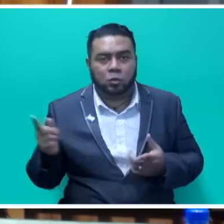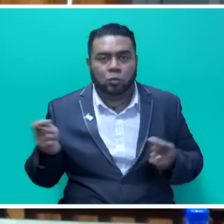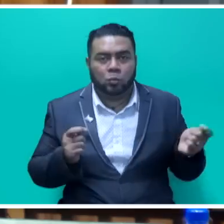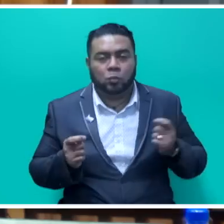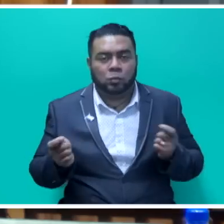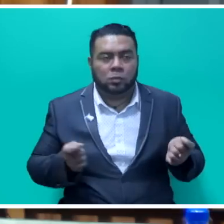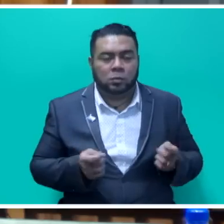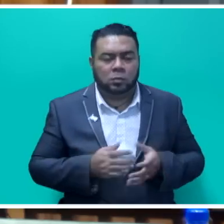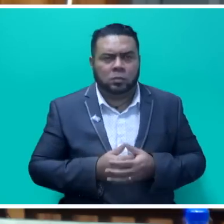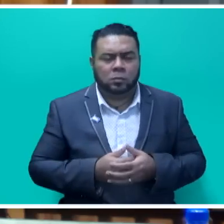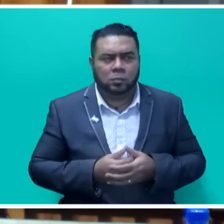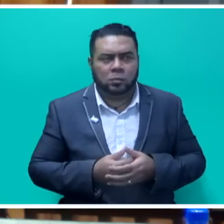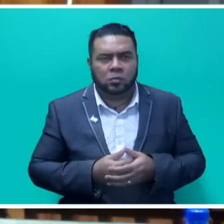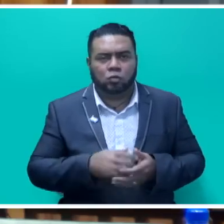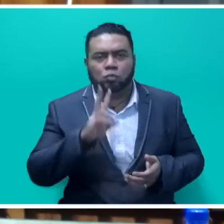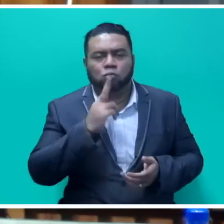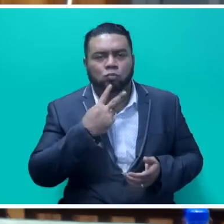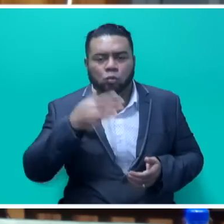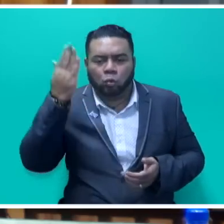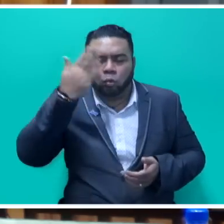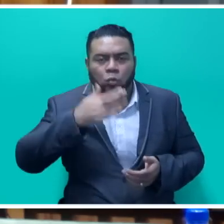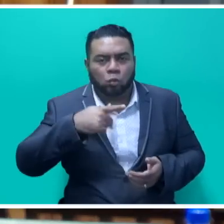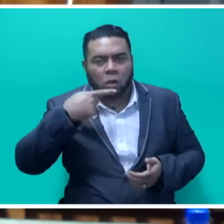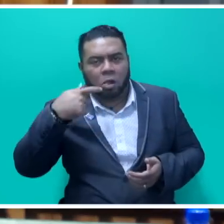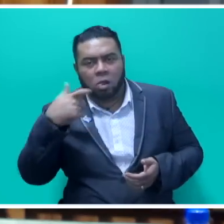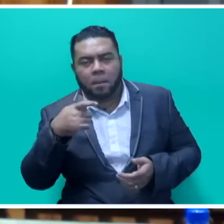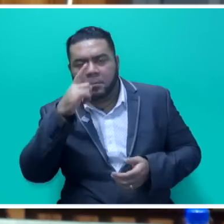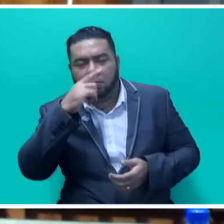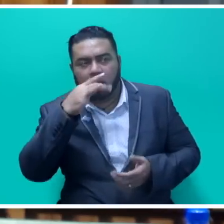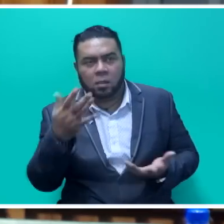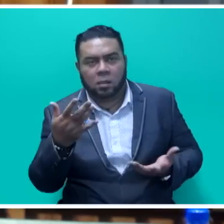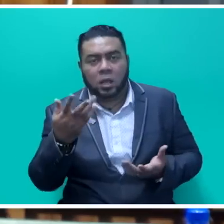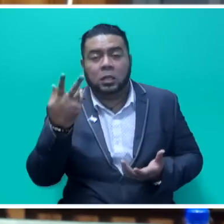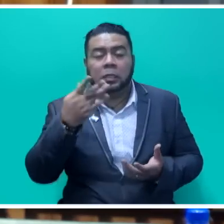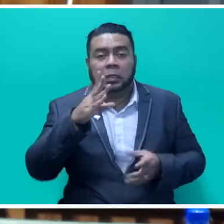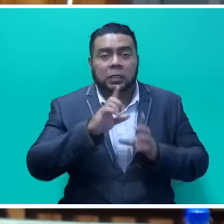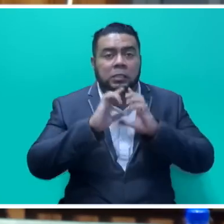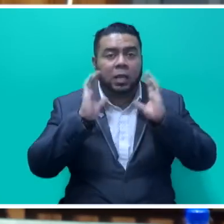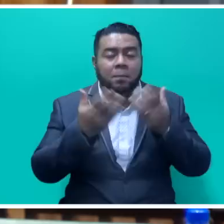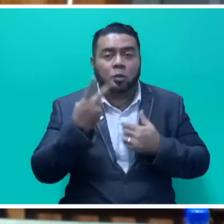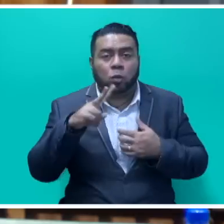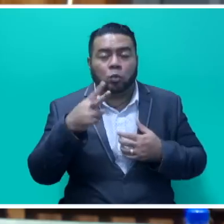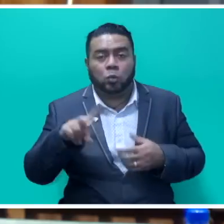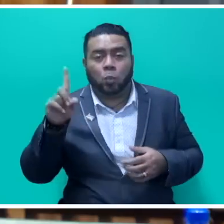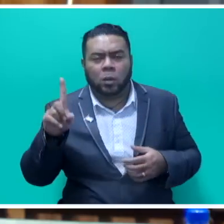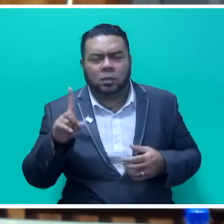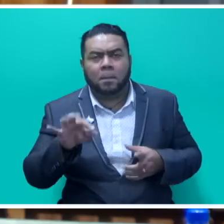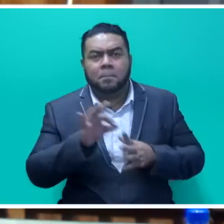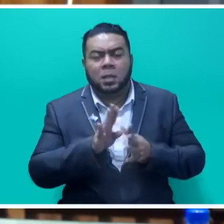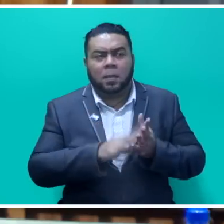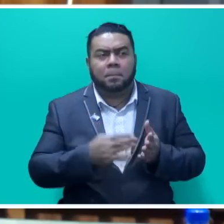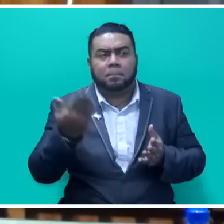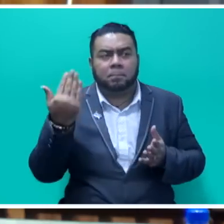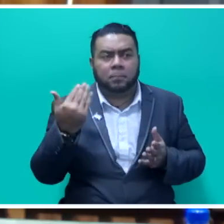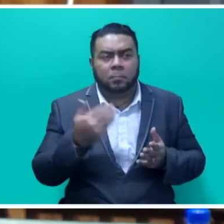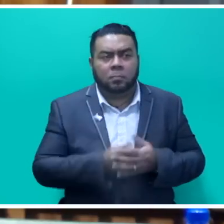the eyes of the people. In December 2021, Mr. Speaker, we were told by the then PM and now